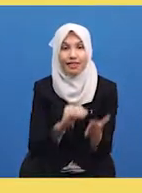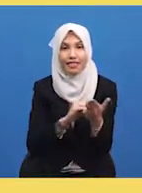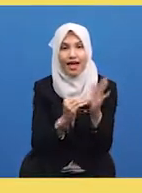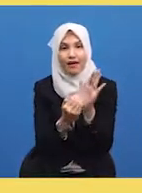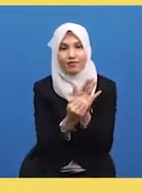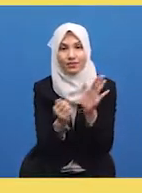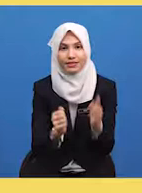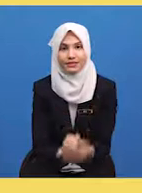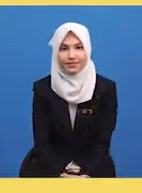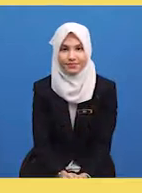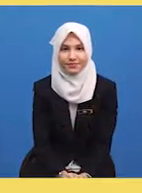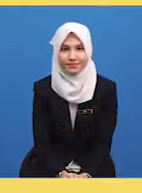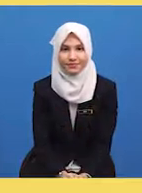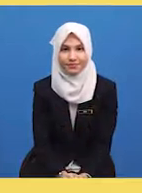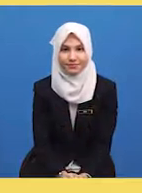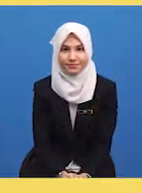definitions.